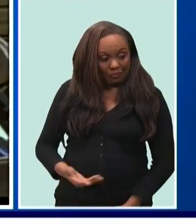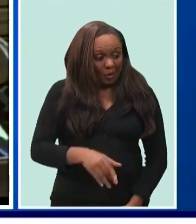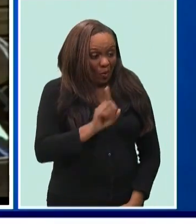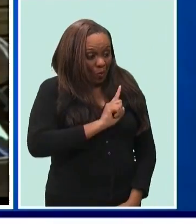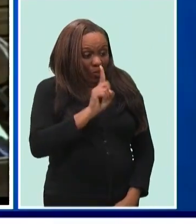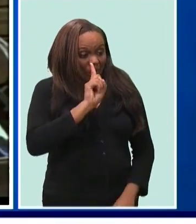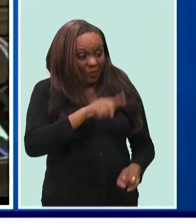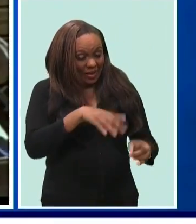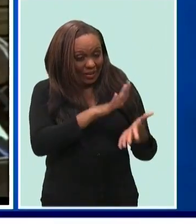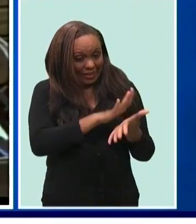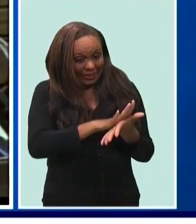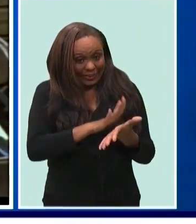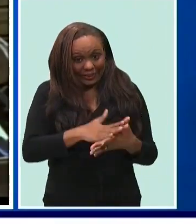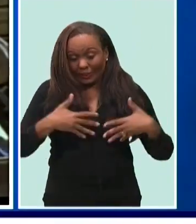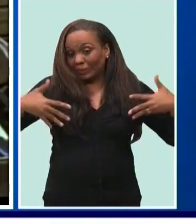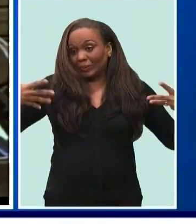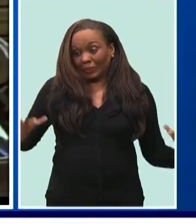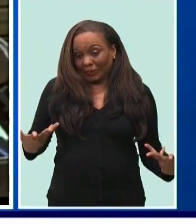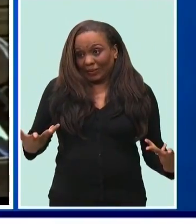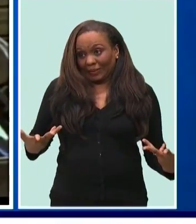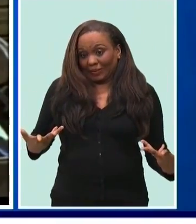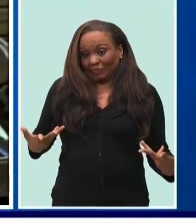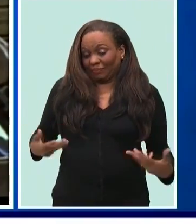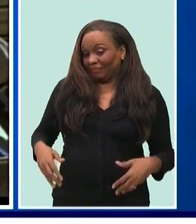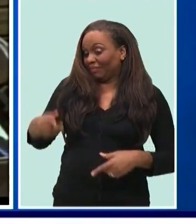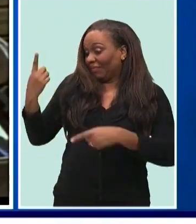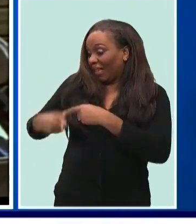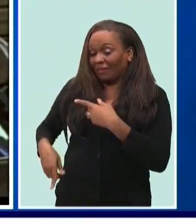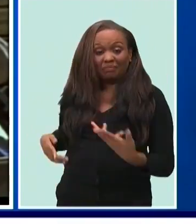you went to school. It cannot